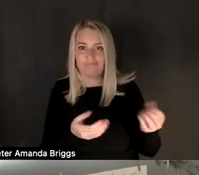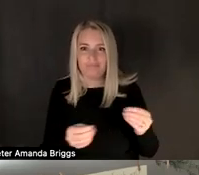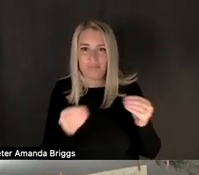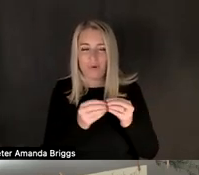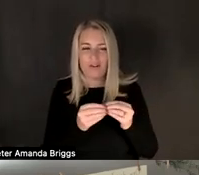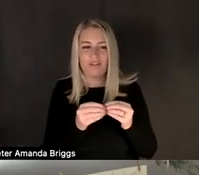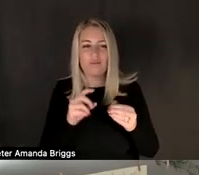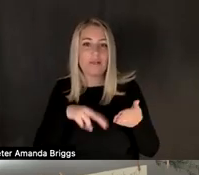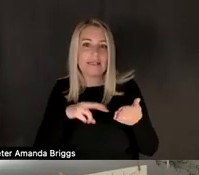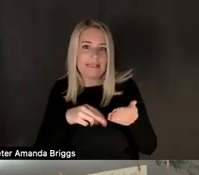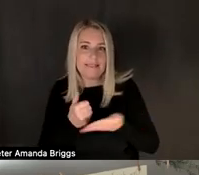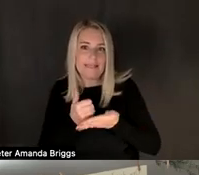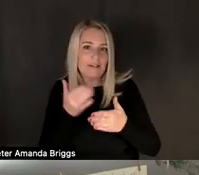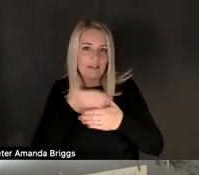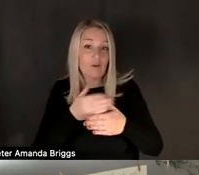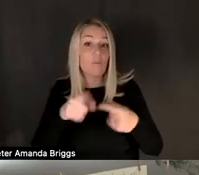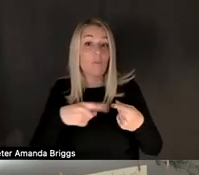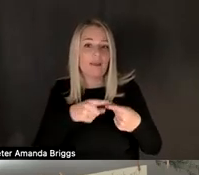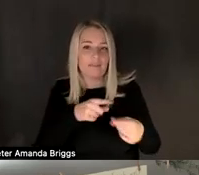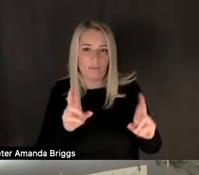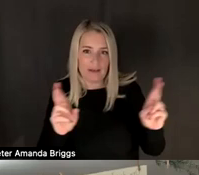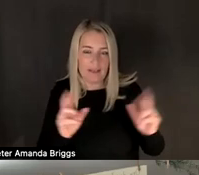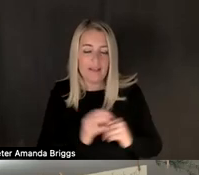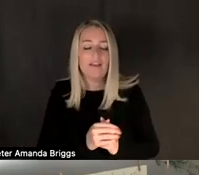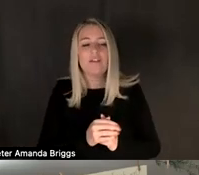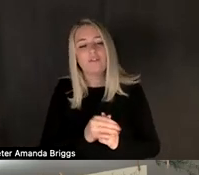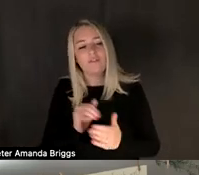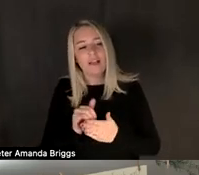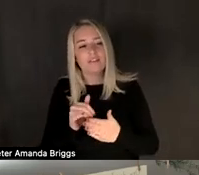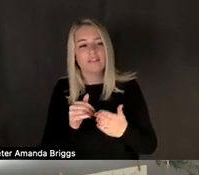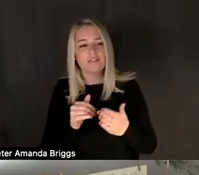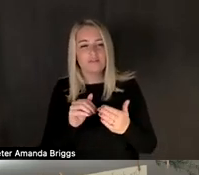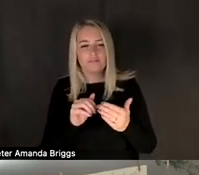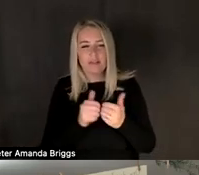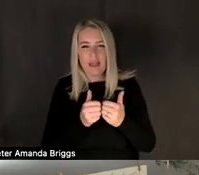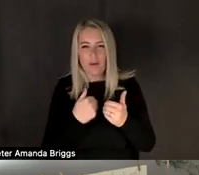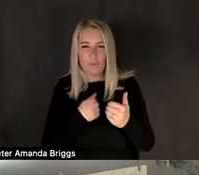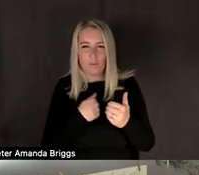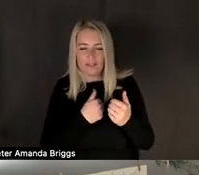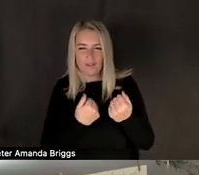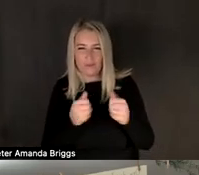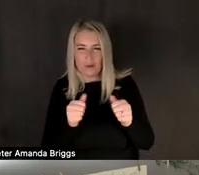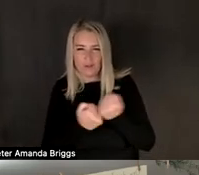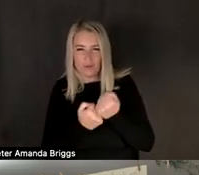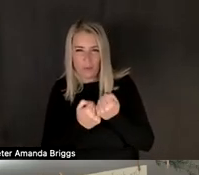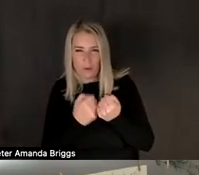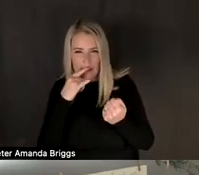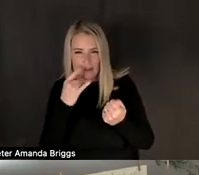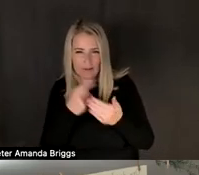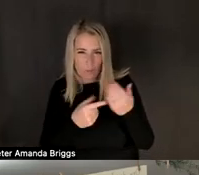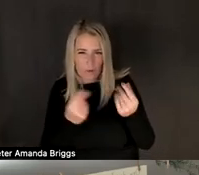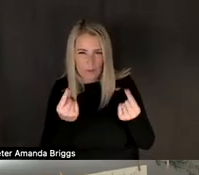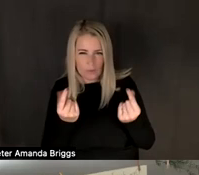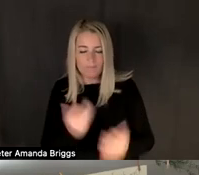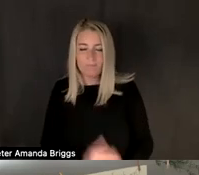just another piece that we think about when we're helping to support kids and kind of seeing where they're at and what we should be doing for them. I have a